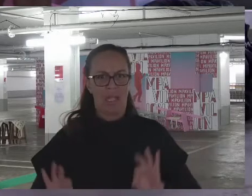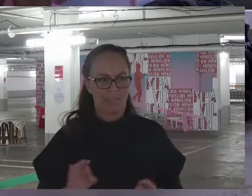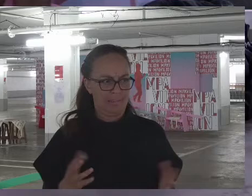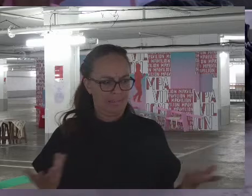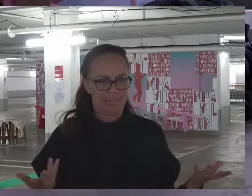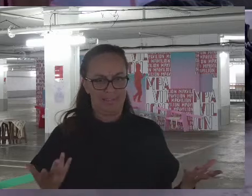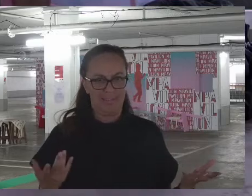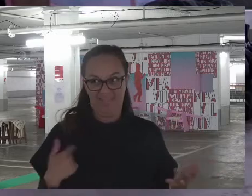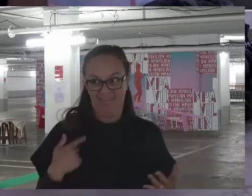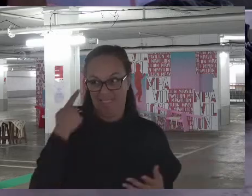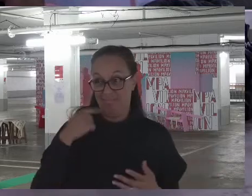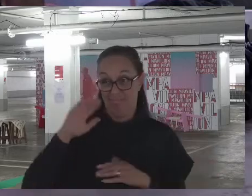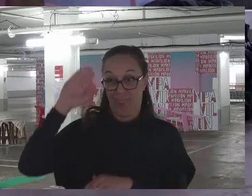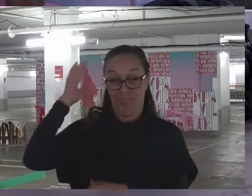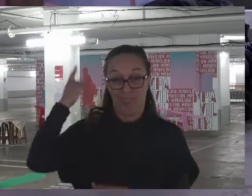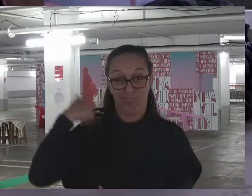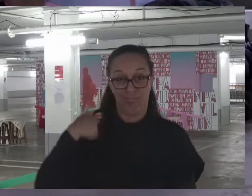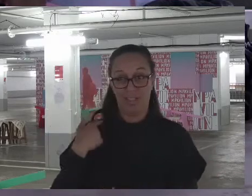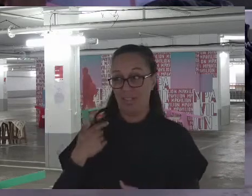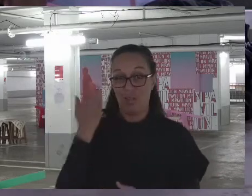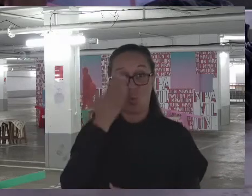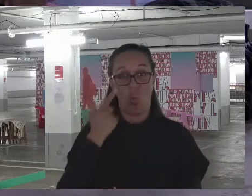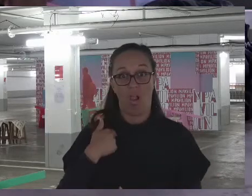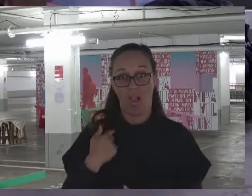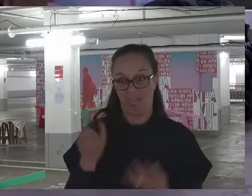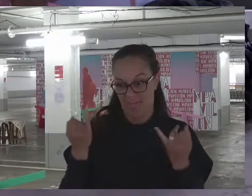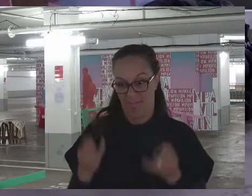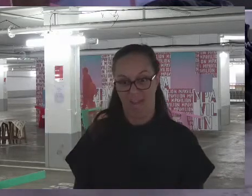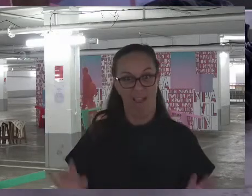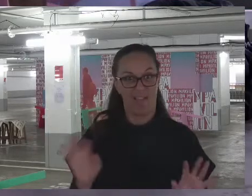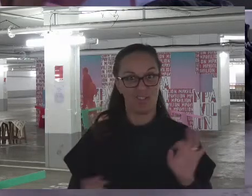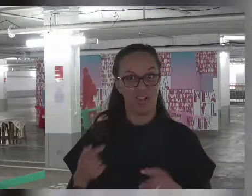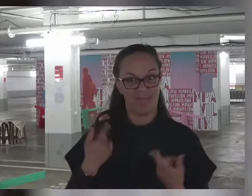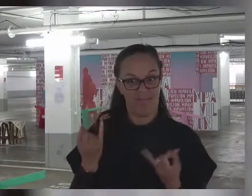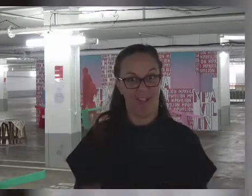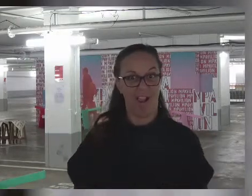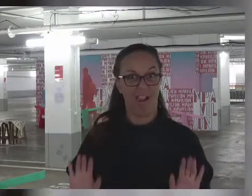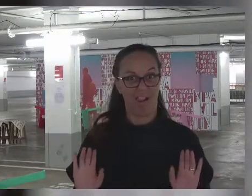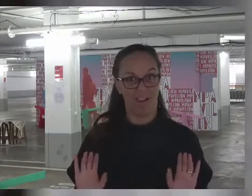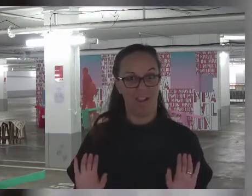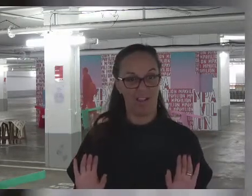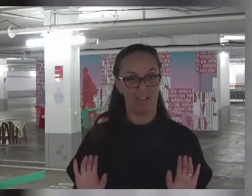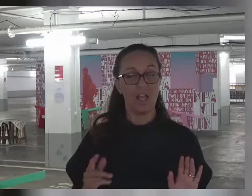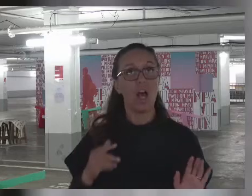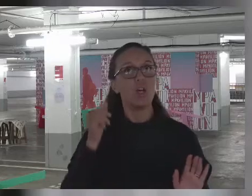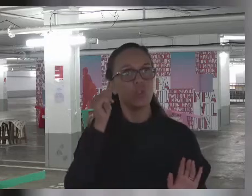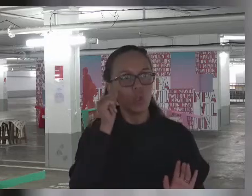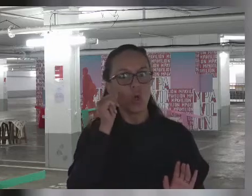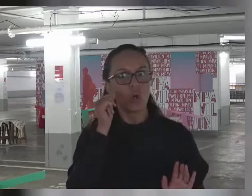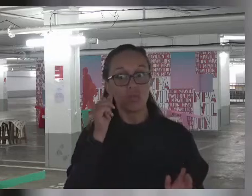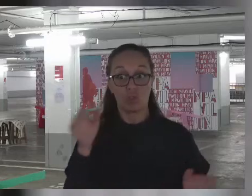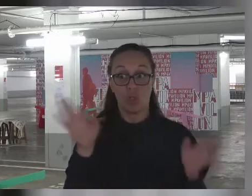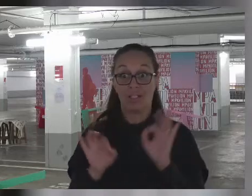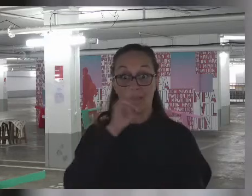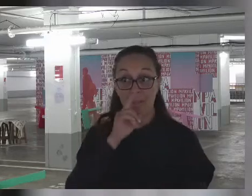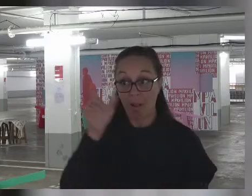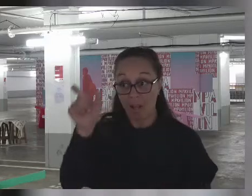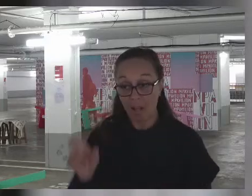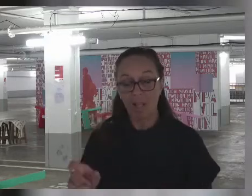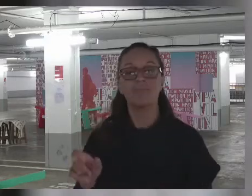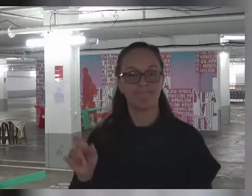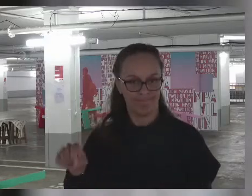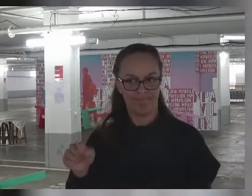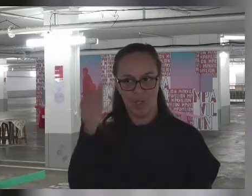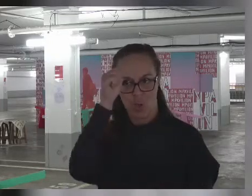probably failed science, you know. So I know scientists, but I'm